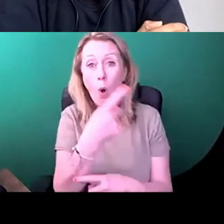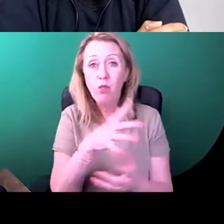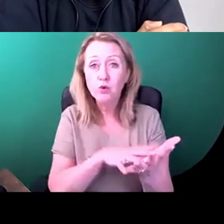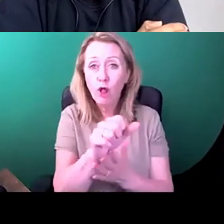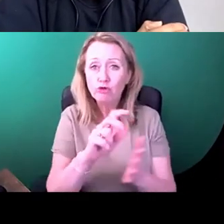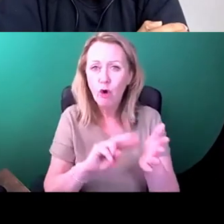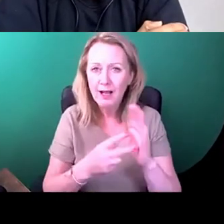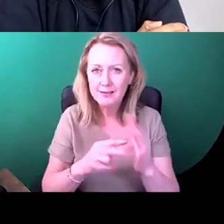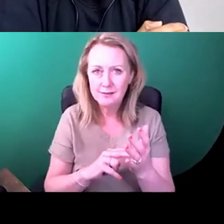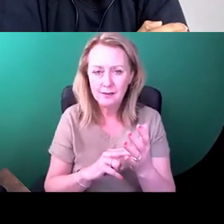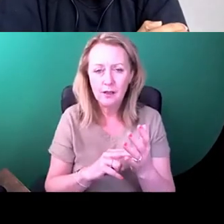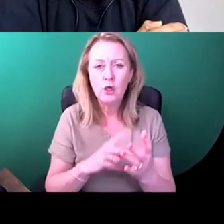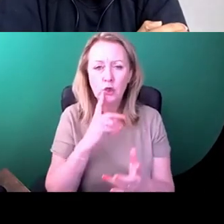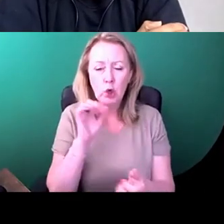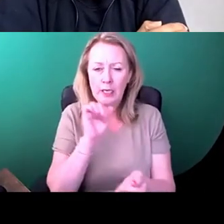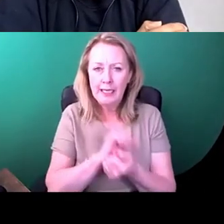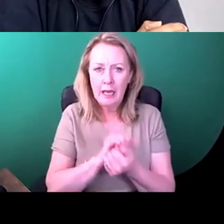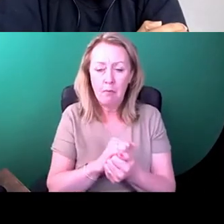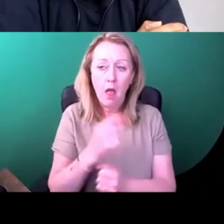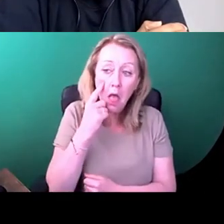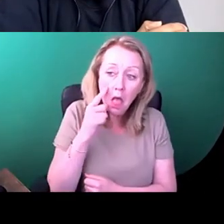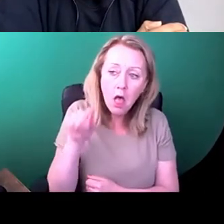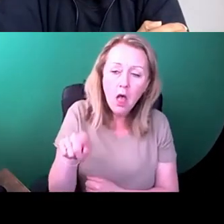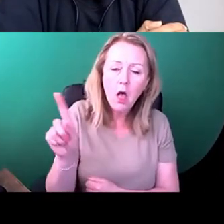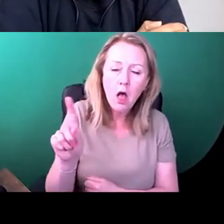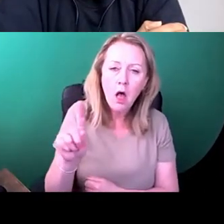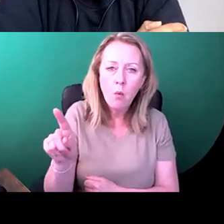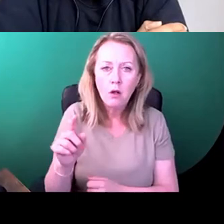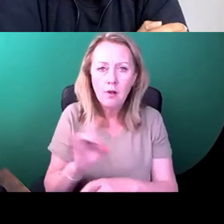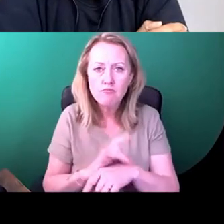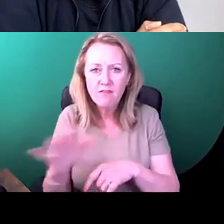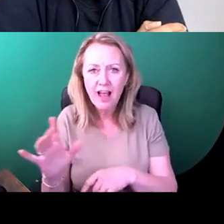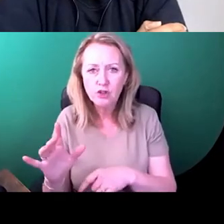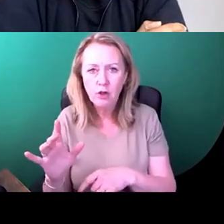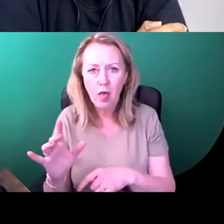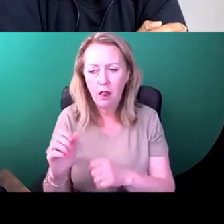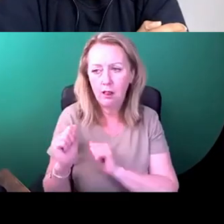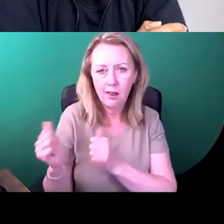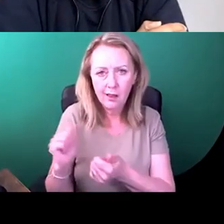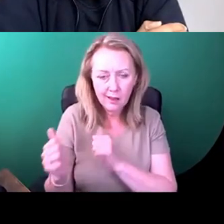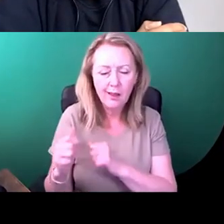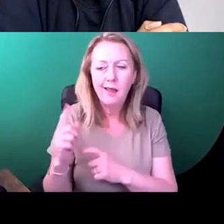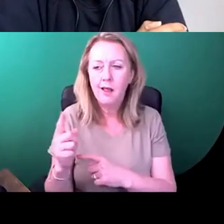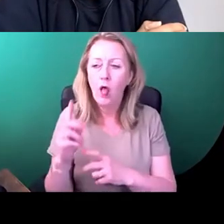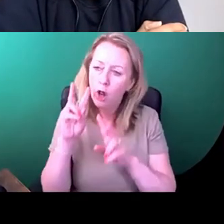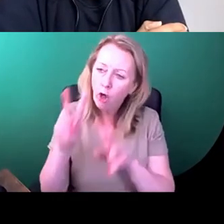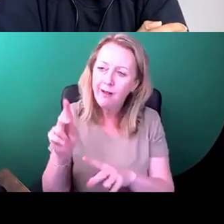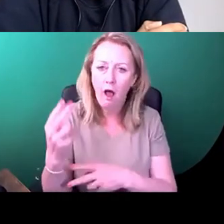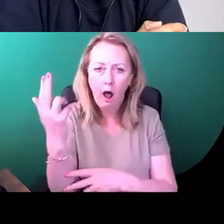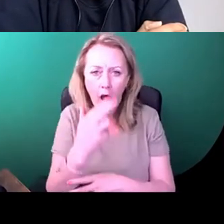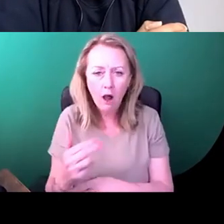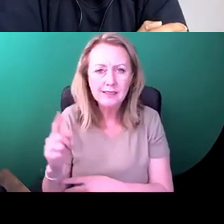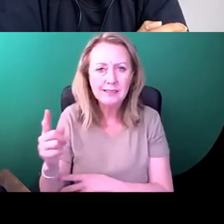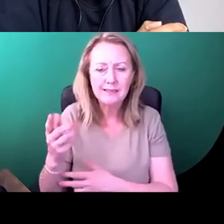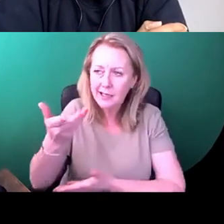which is with one eye on what professional peers and tastemakers are supporting in terms of artists and discourses,